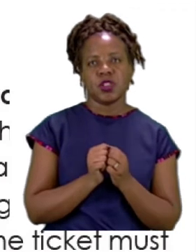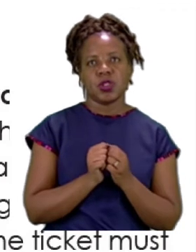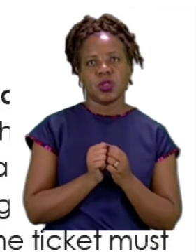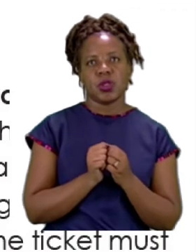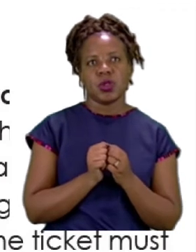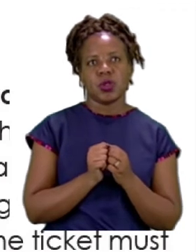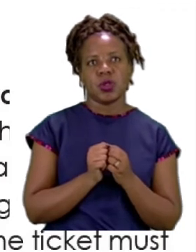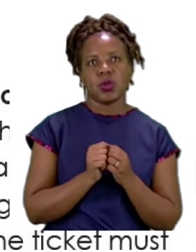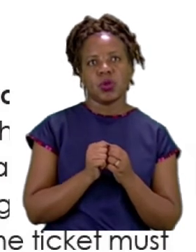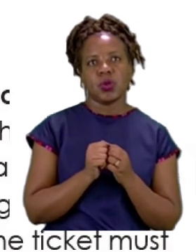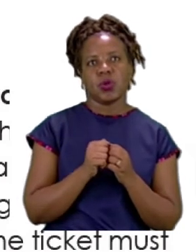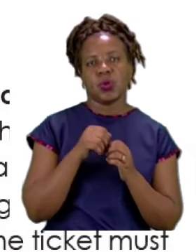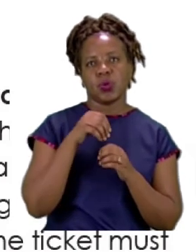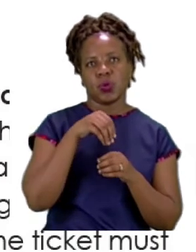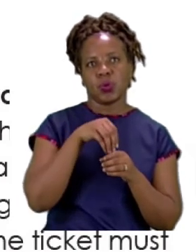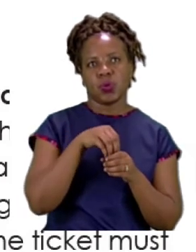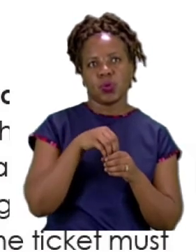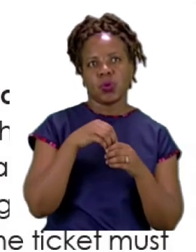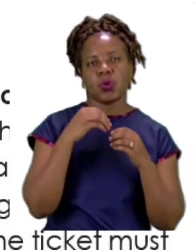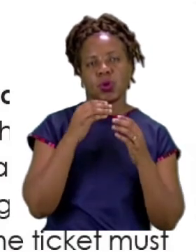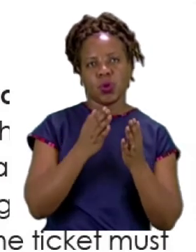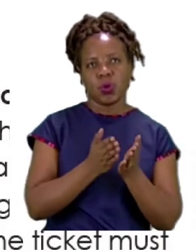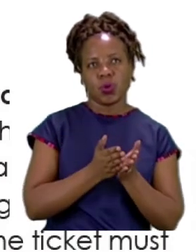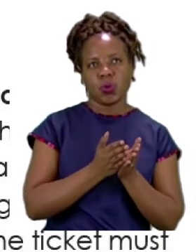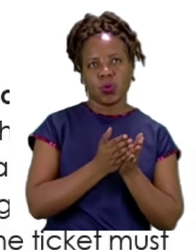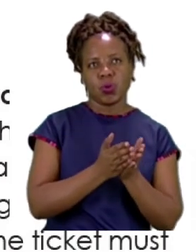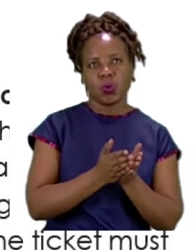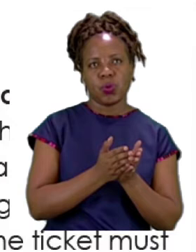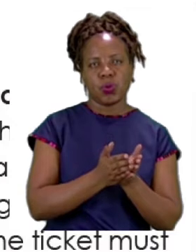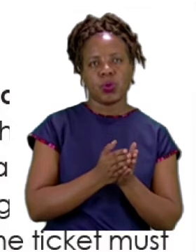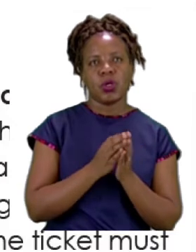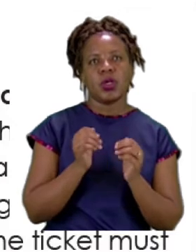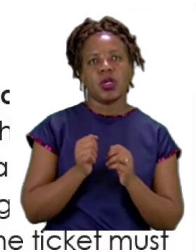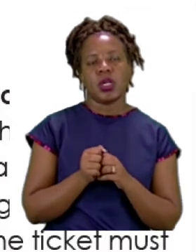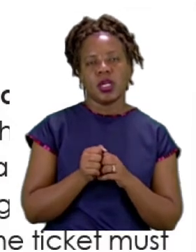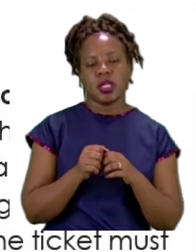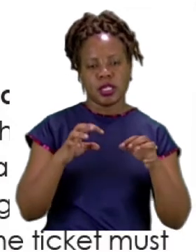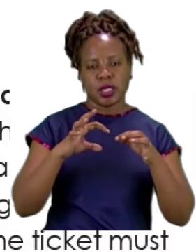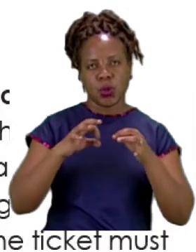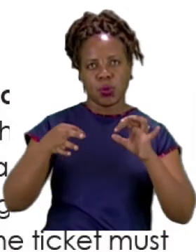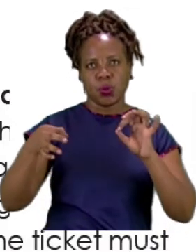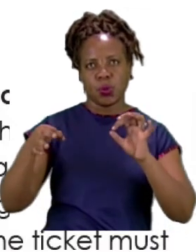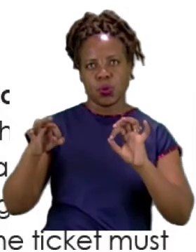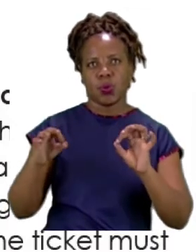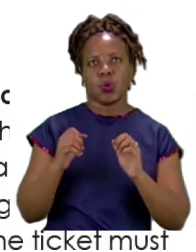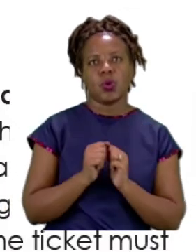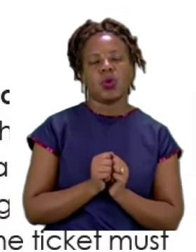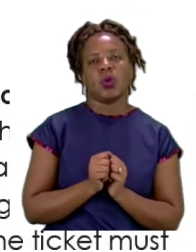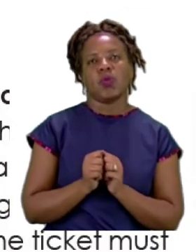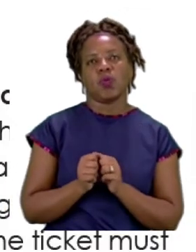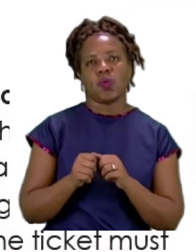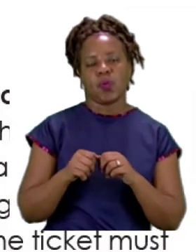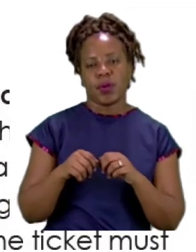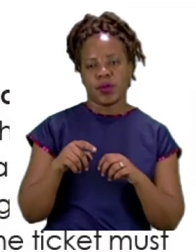gain bait and hit a sailor with a chain. She must travel by